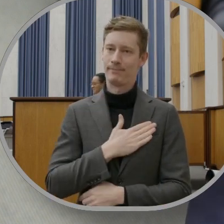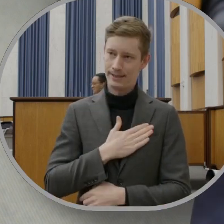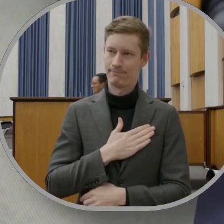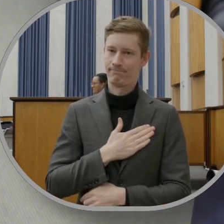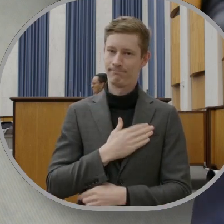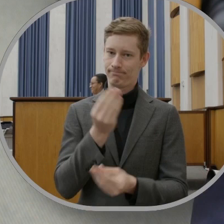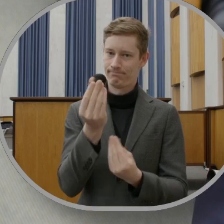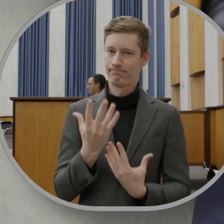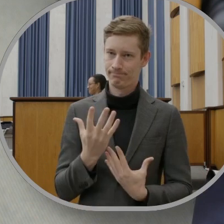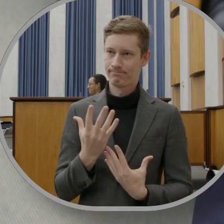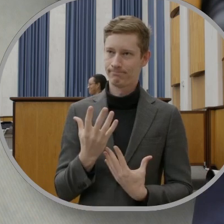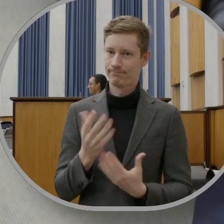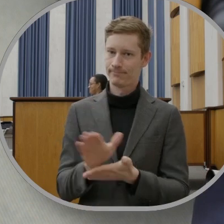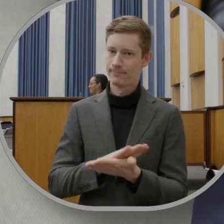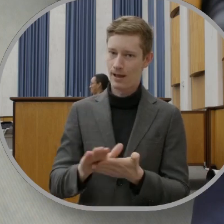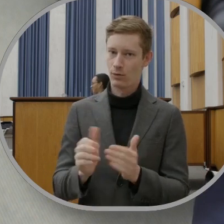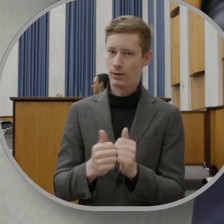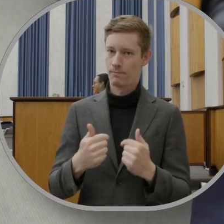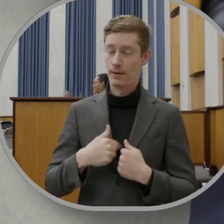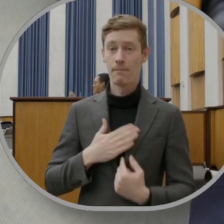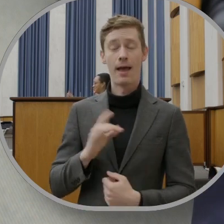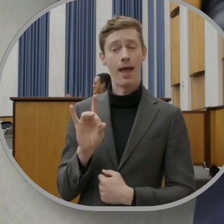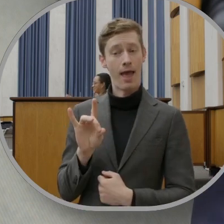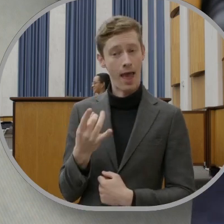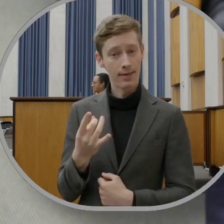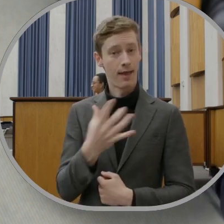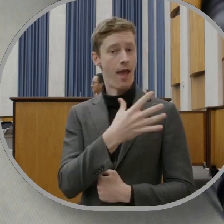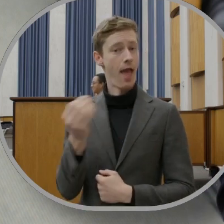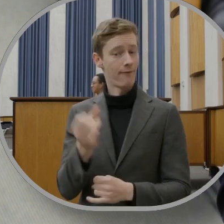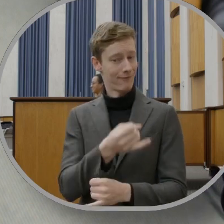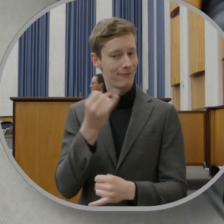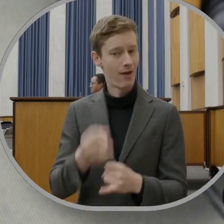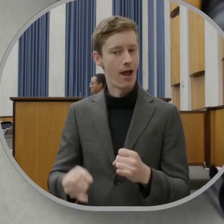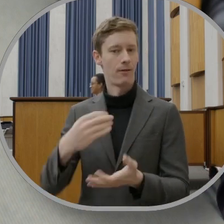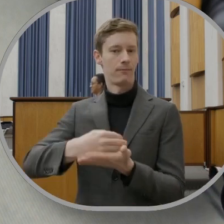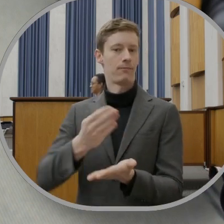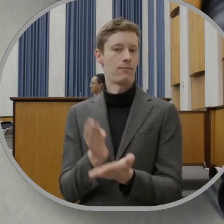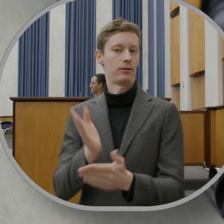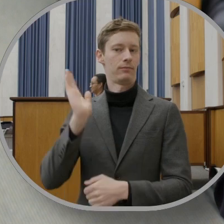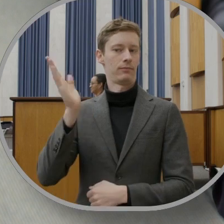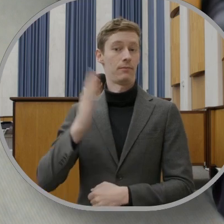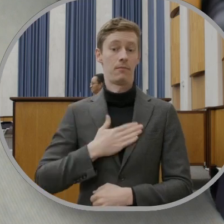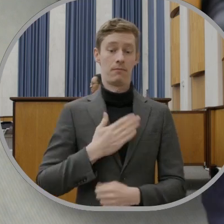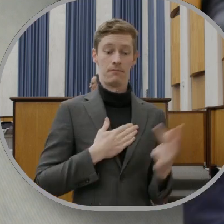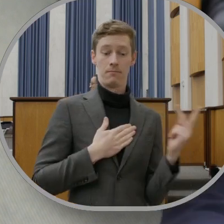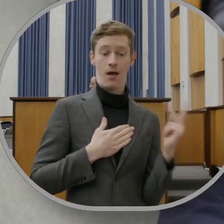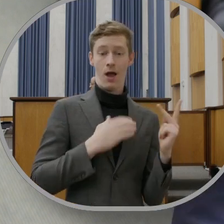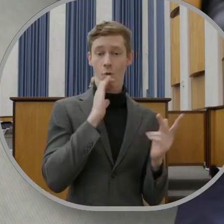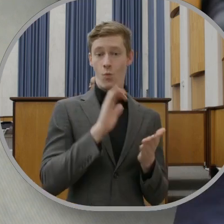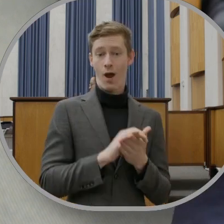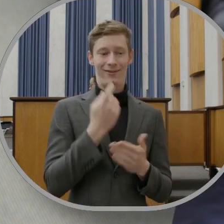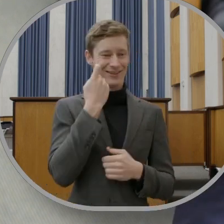deliver my eighth and final budget speech. As many of you all know, my wife Brandy and I welcome home our